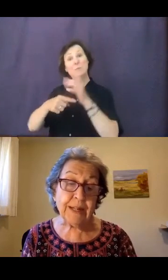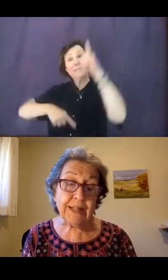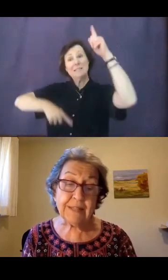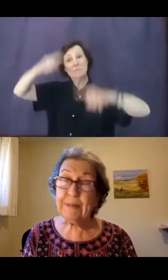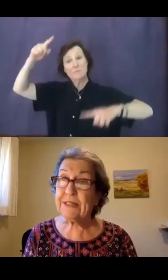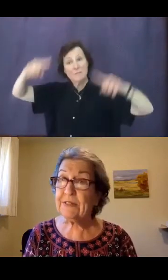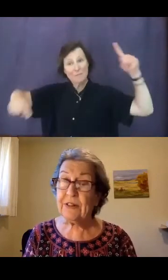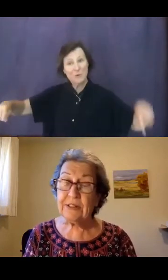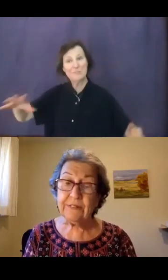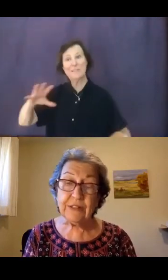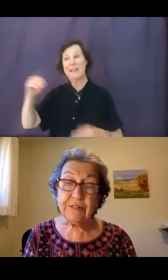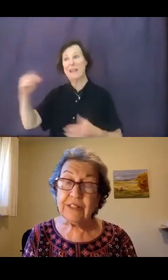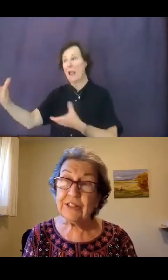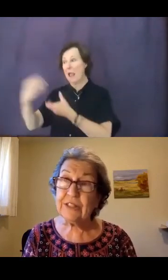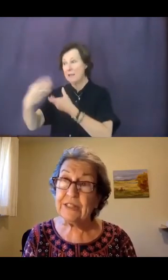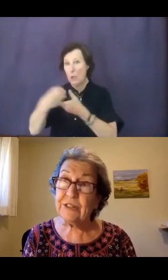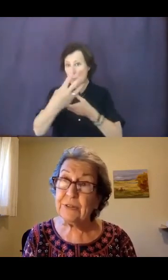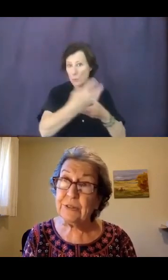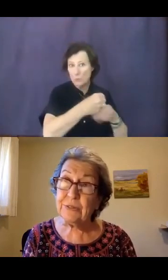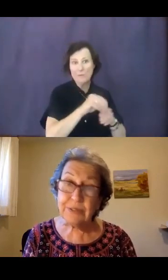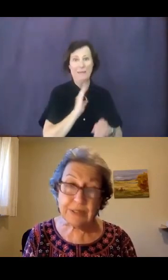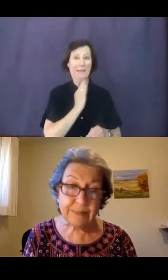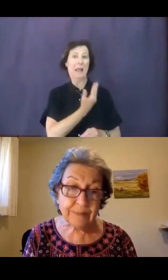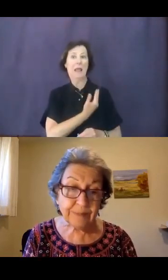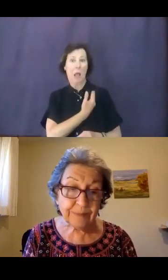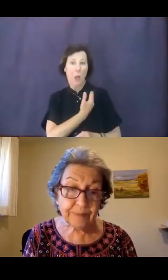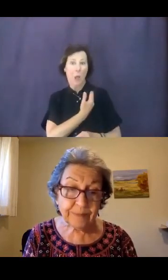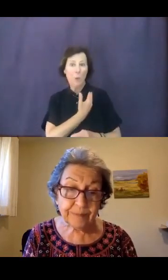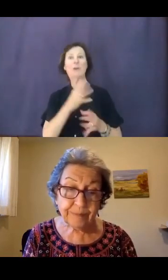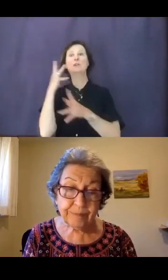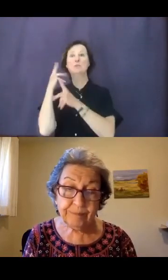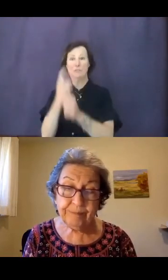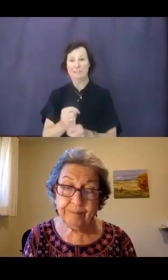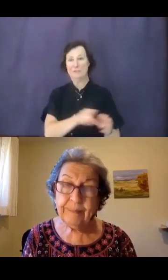important aspects of our living tradition as UUs.